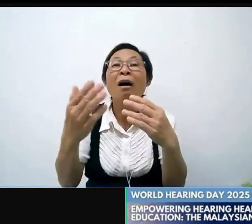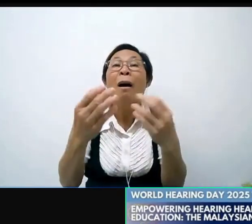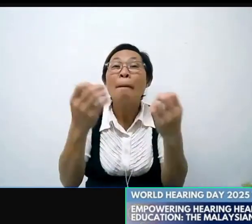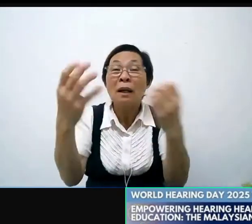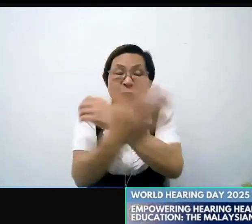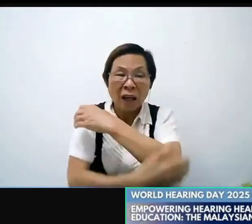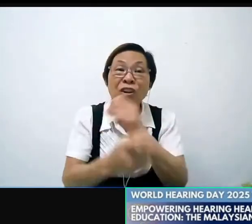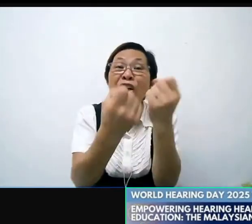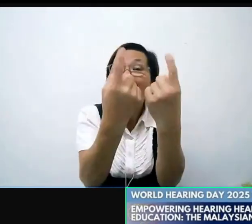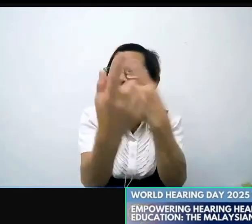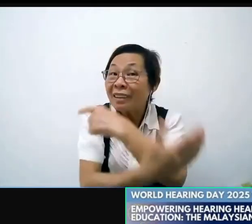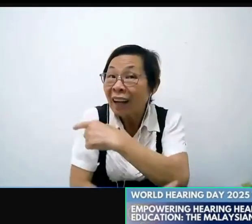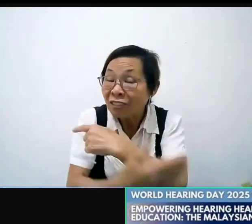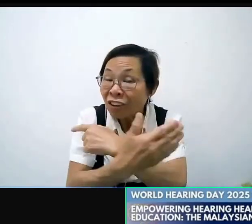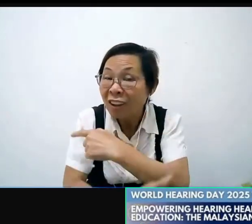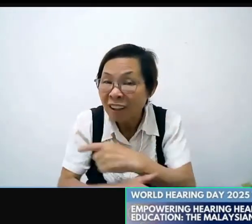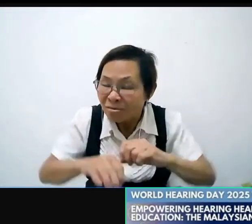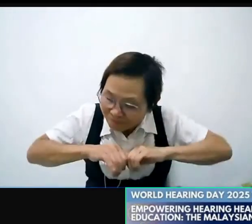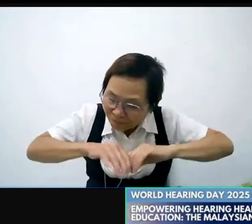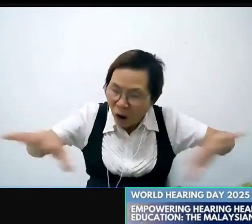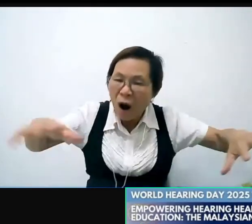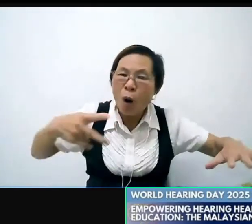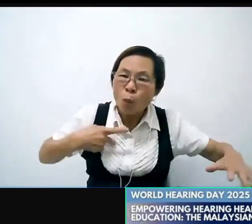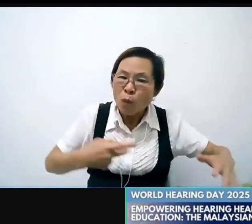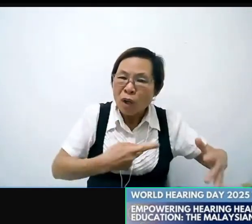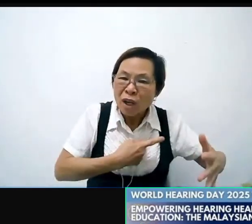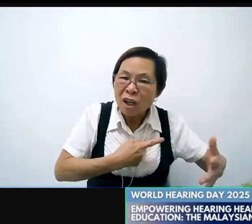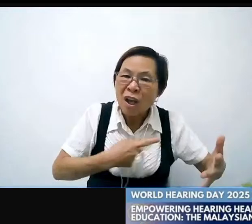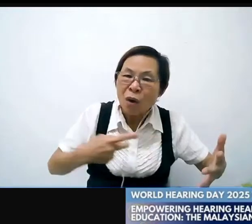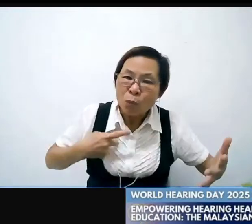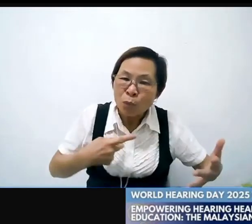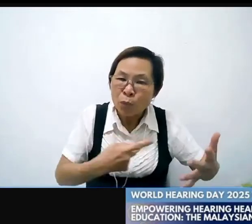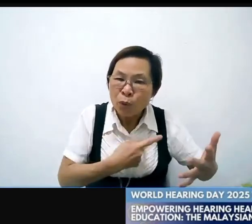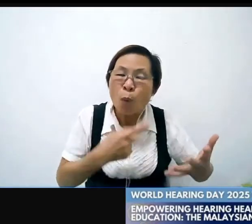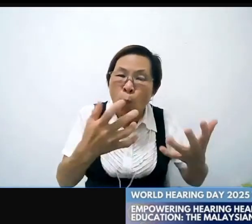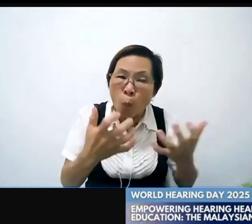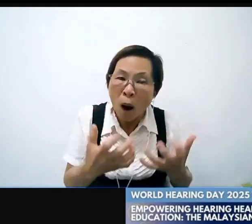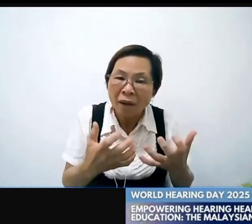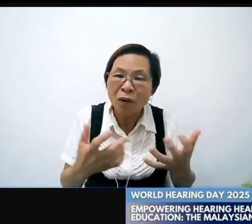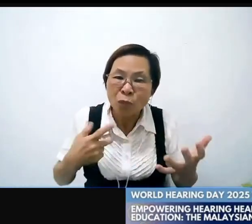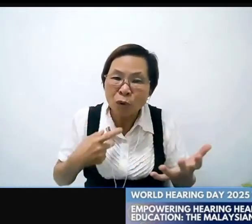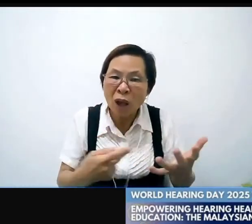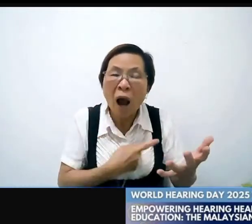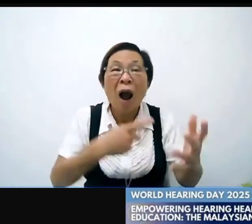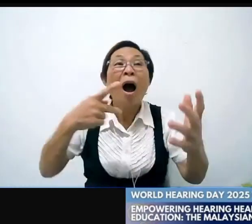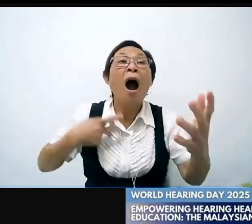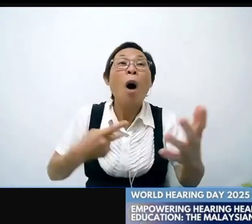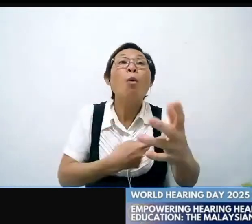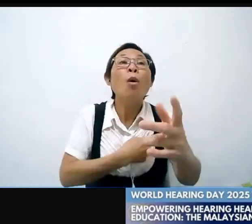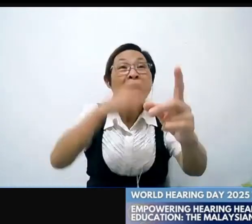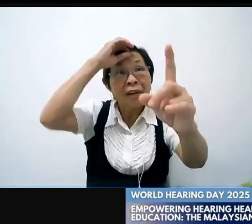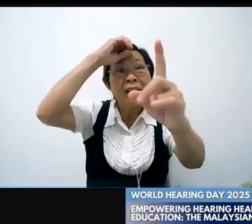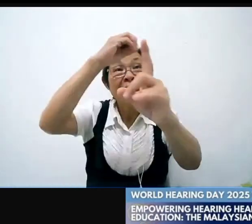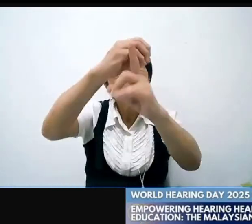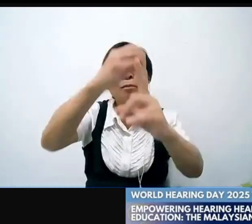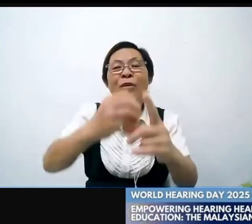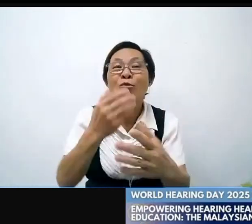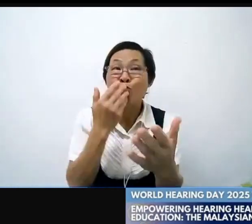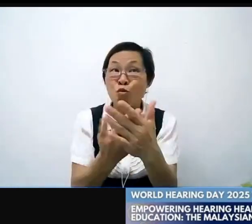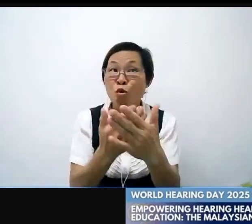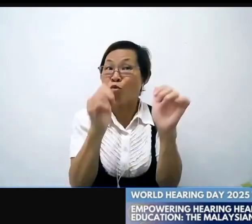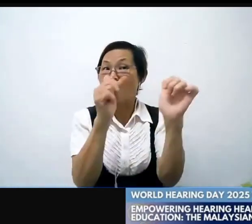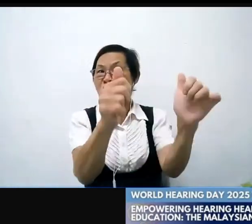now. So yeah. that's why we aim. Oh, okay, That's that's our a aim. Mm-mm. yeah, that is a great news